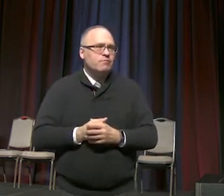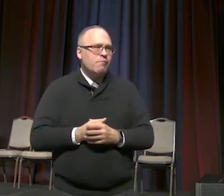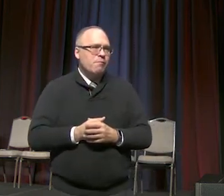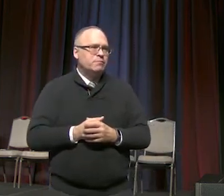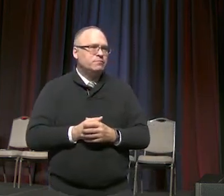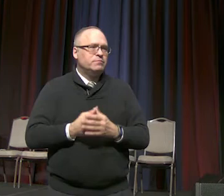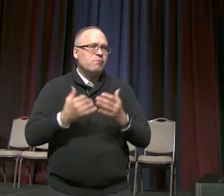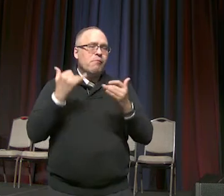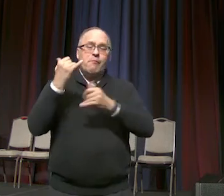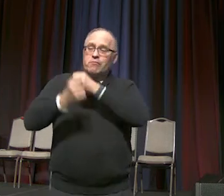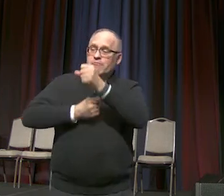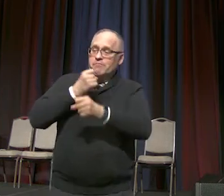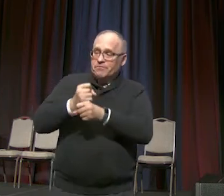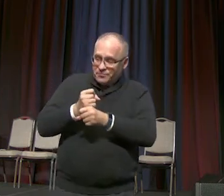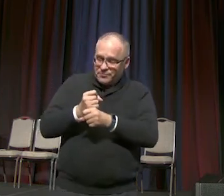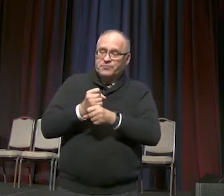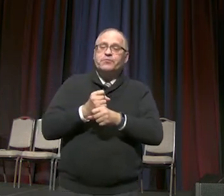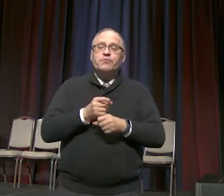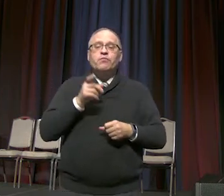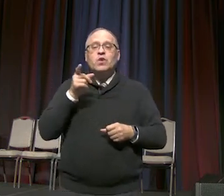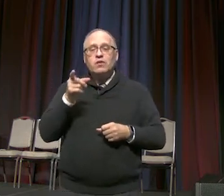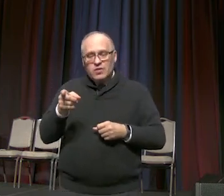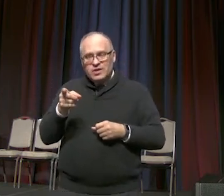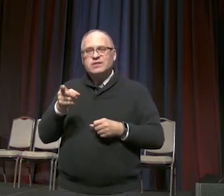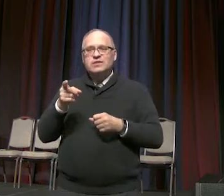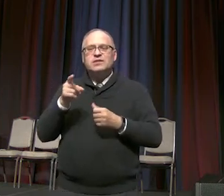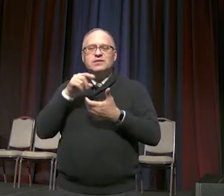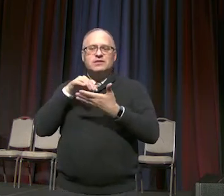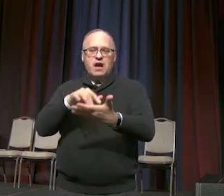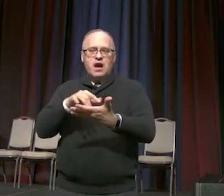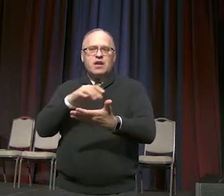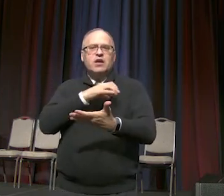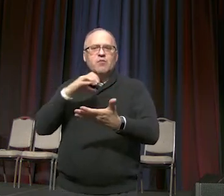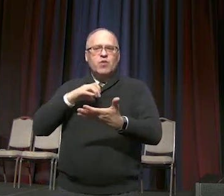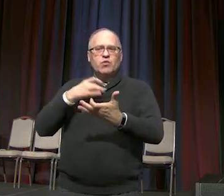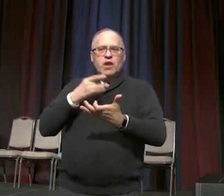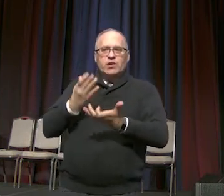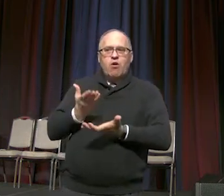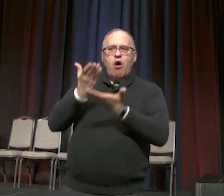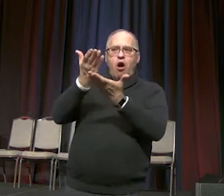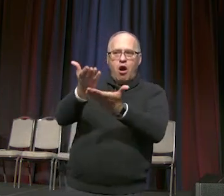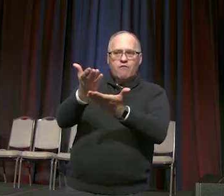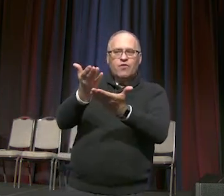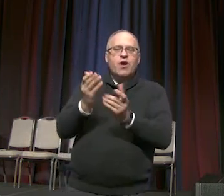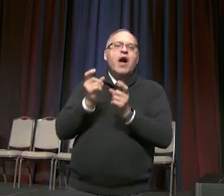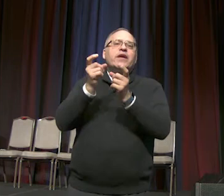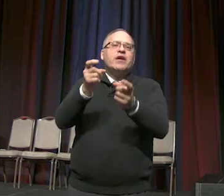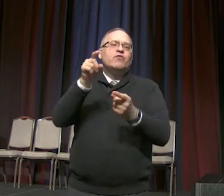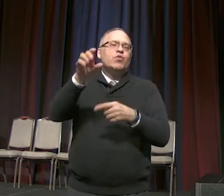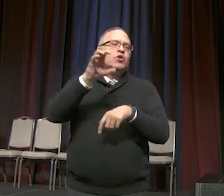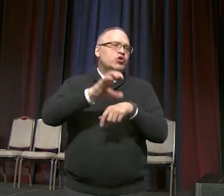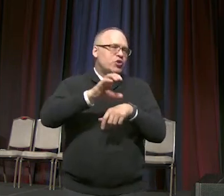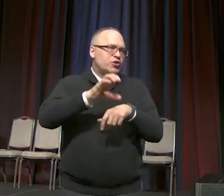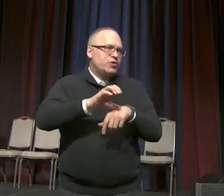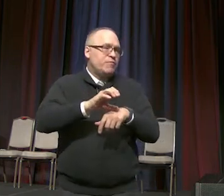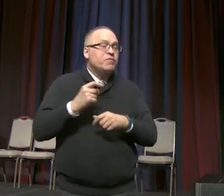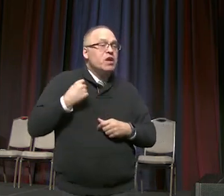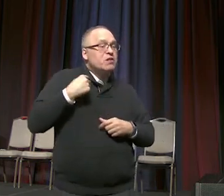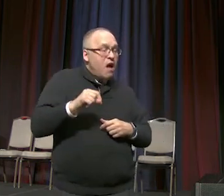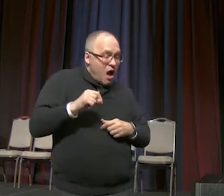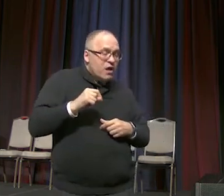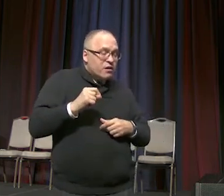This year, the Ministry Study Commission would like to offer the church a gift. It is a theological offering and